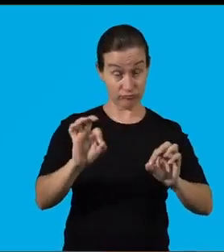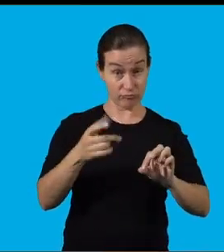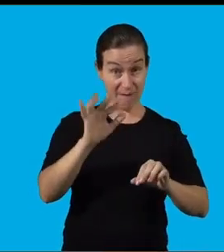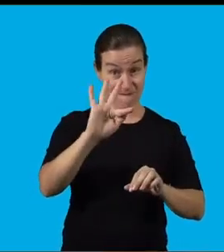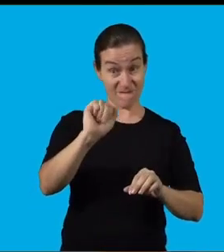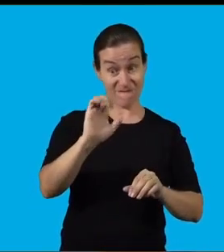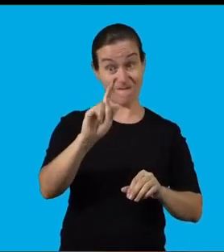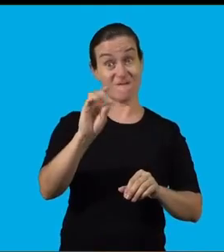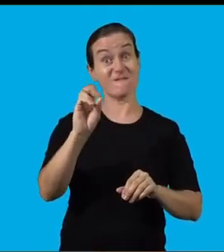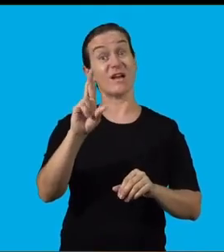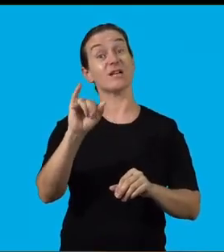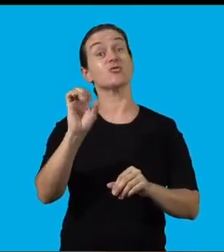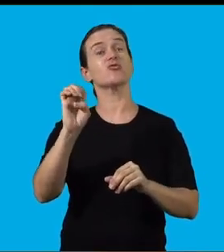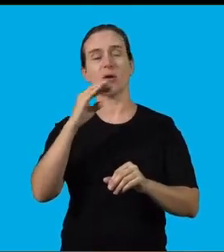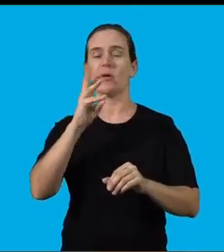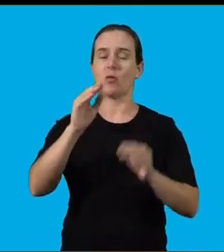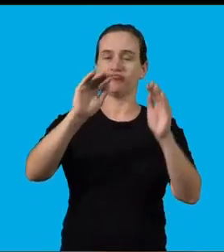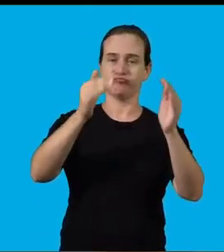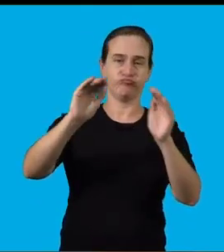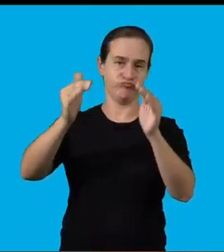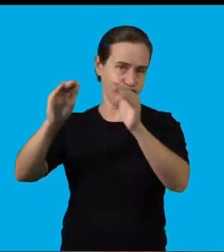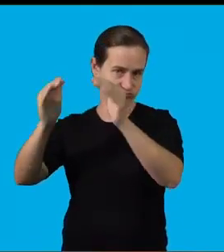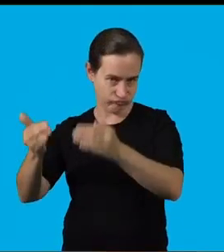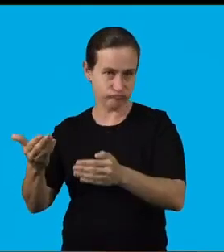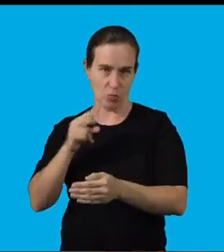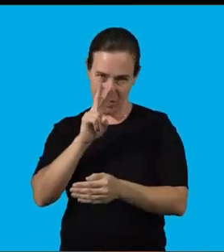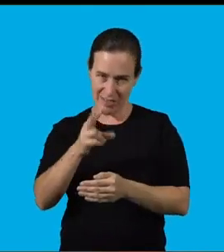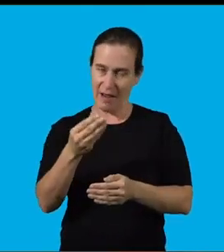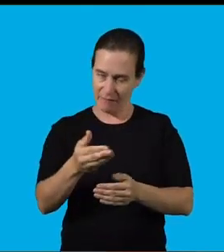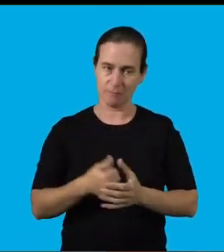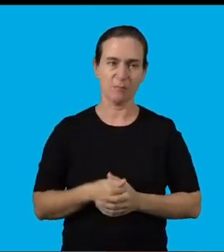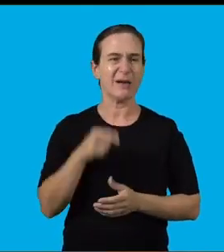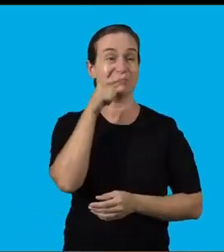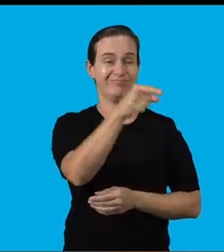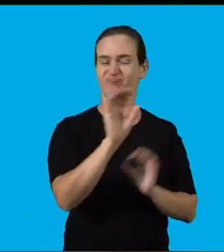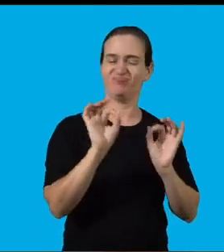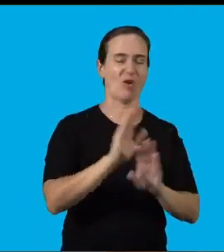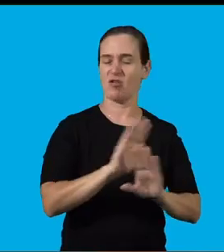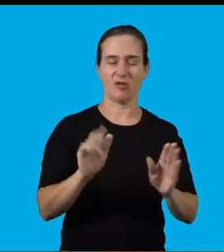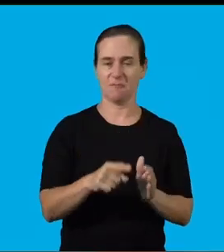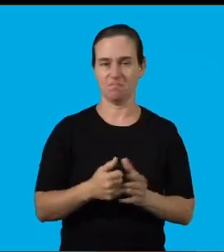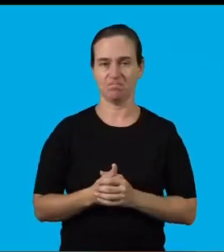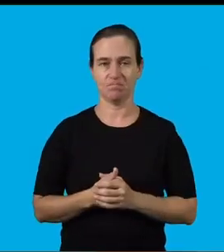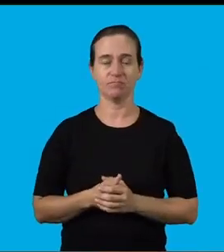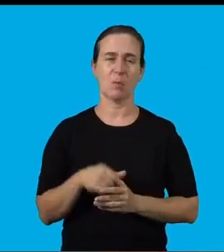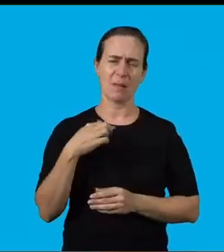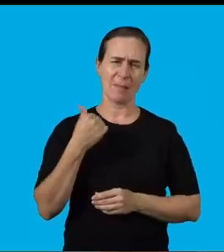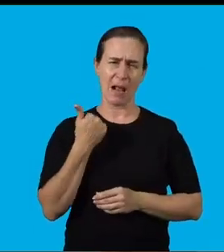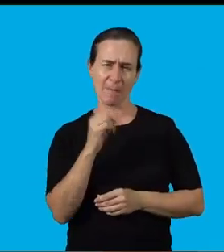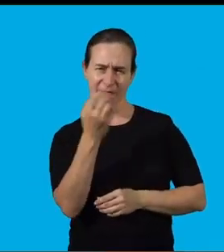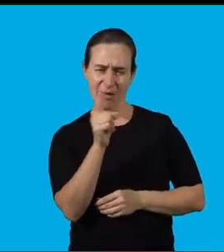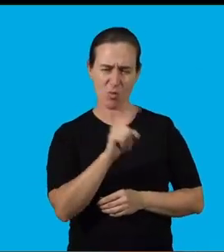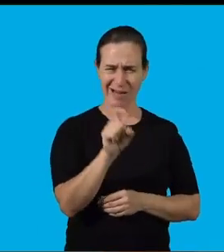brackets, or there'll be 1 bracket squared and 1 other bracket. This expression is definitely not factorized, which tells me if I